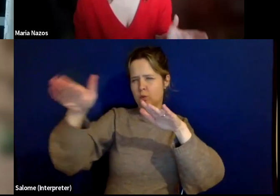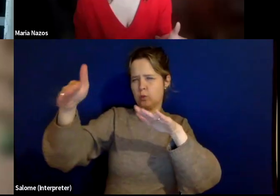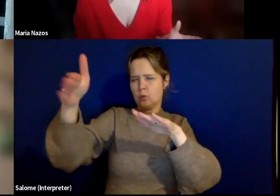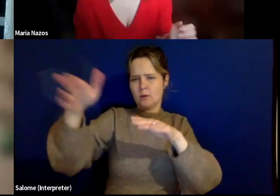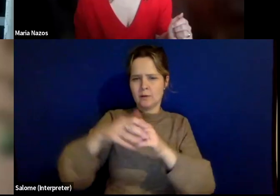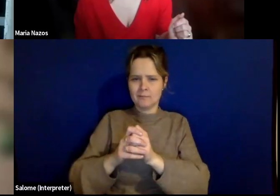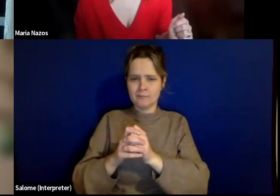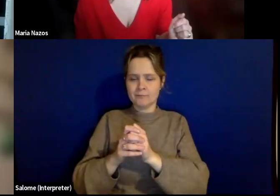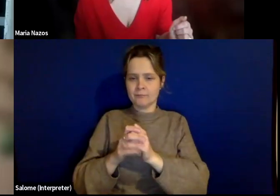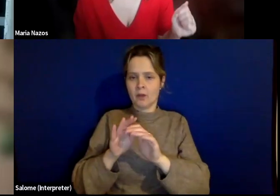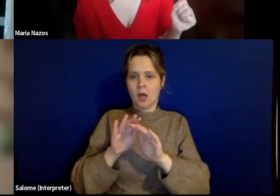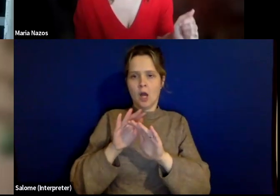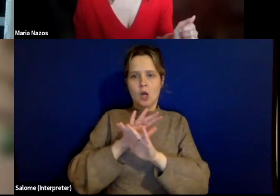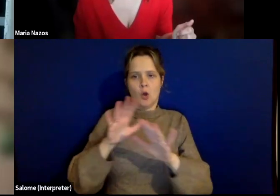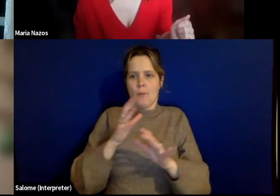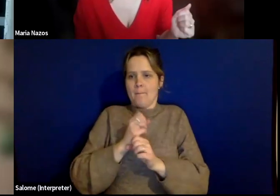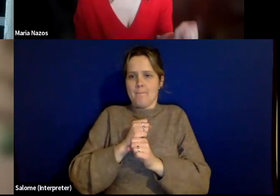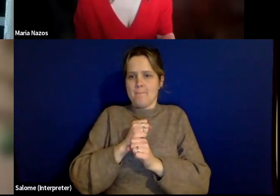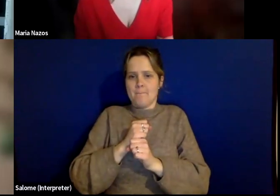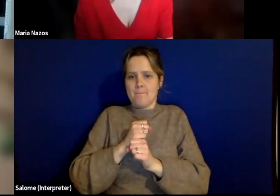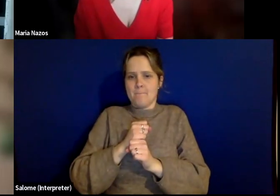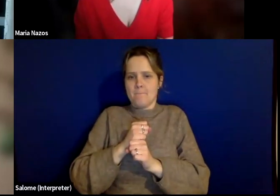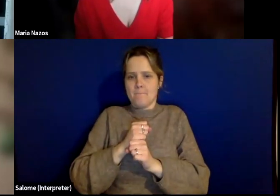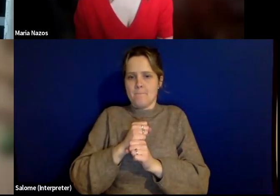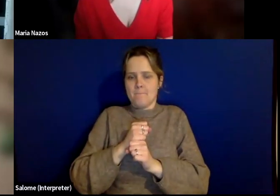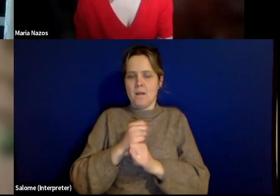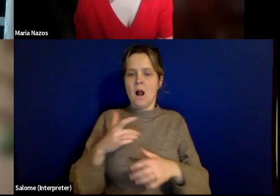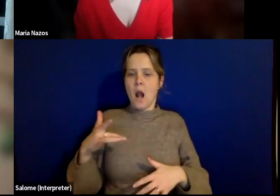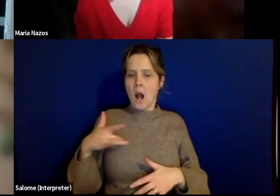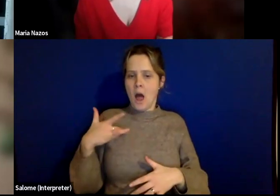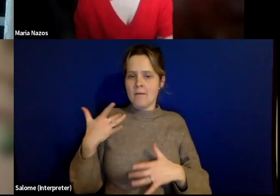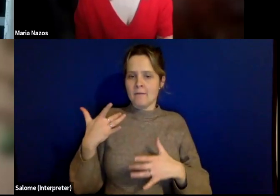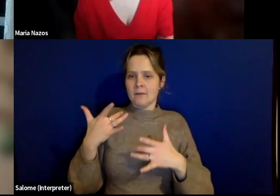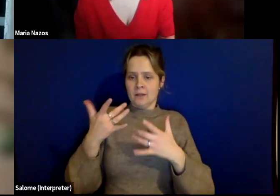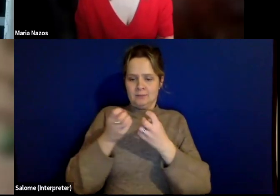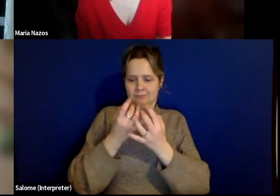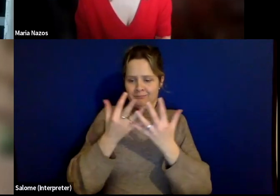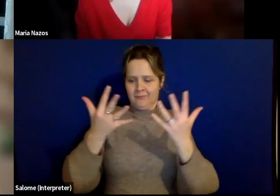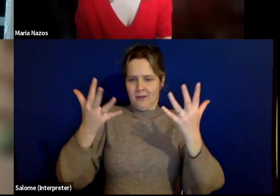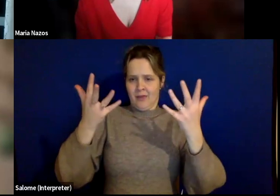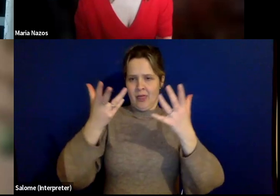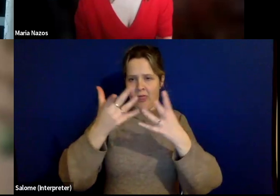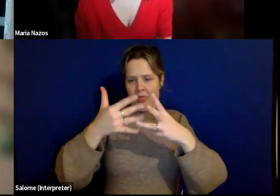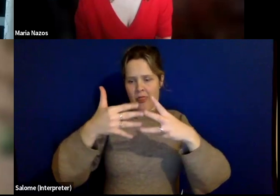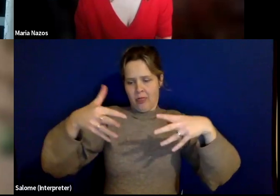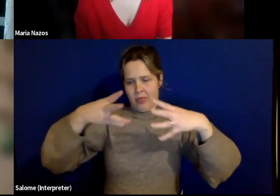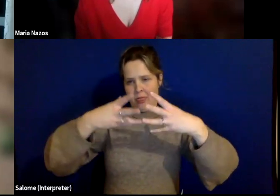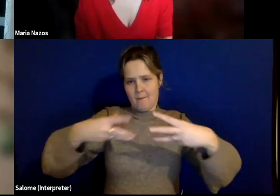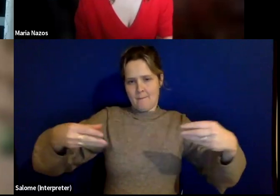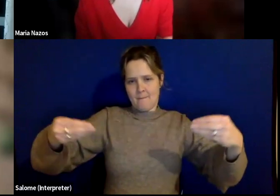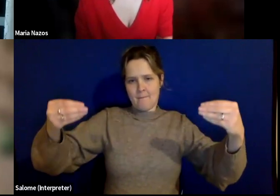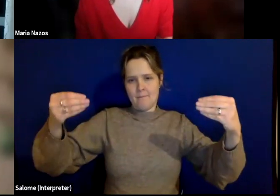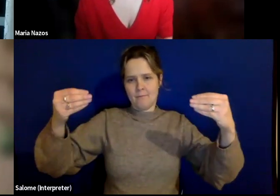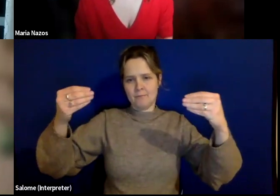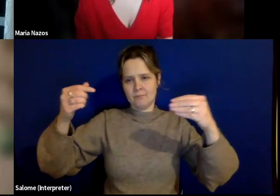Do not breathe. Life shreds into wisps, then dissolves into depths.